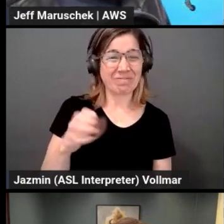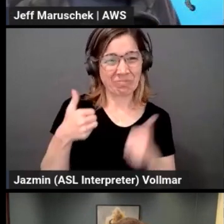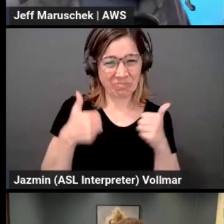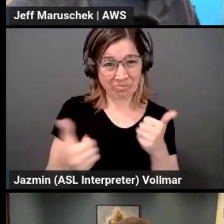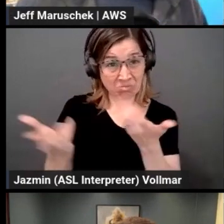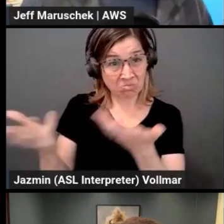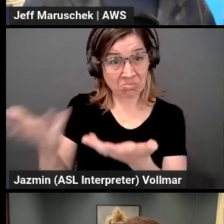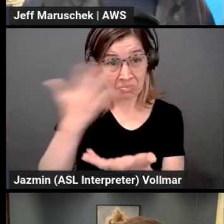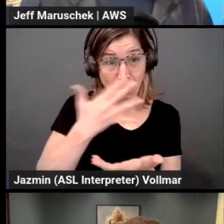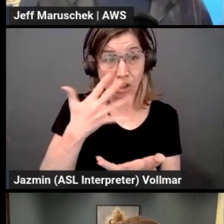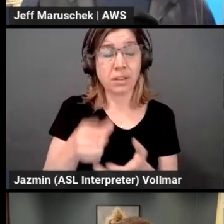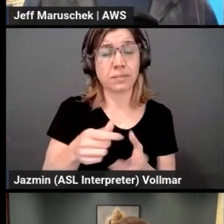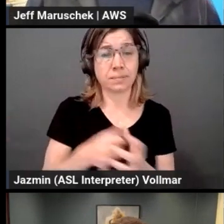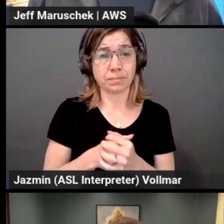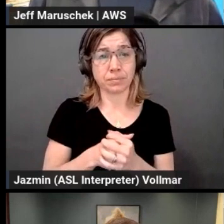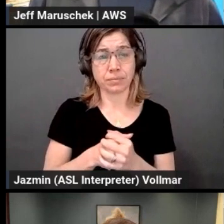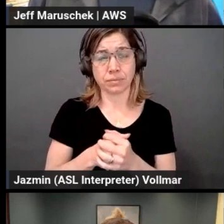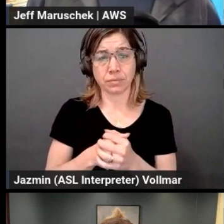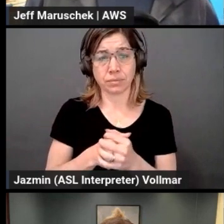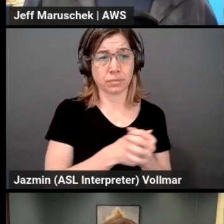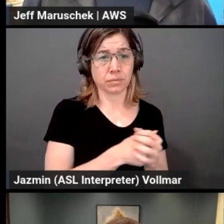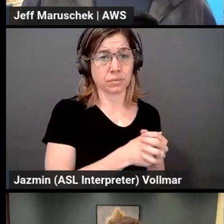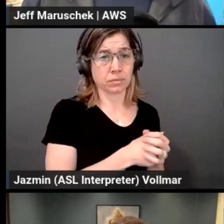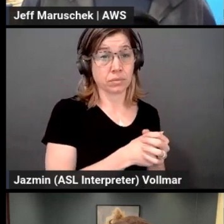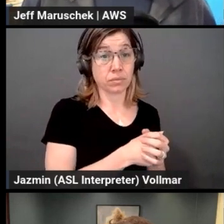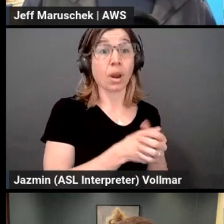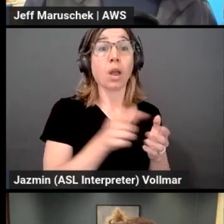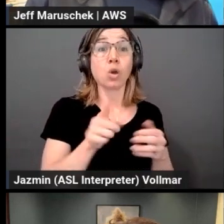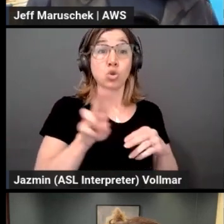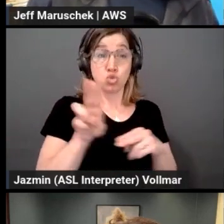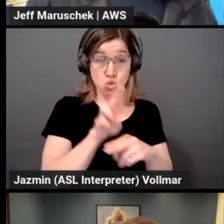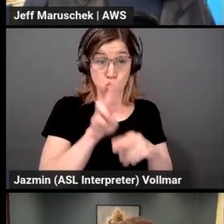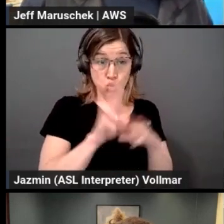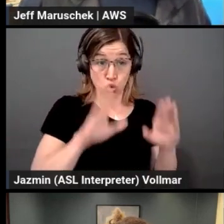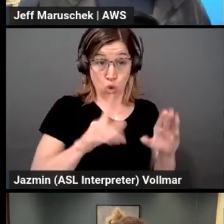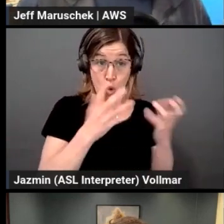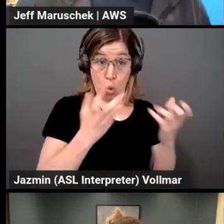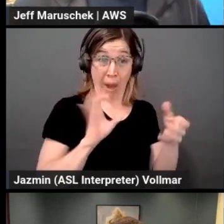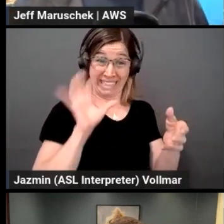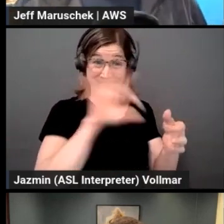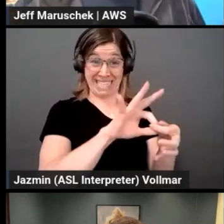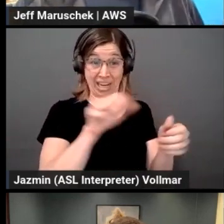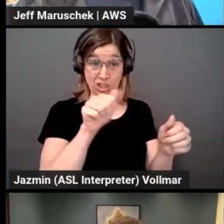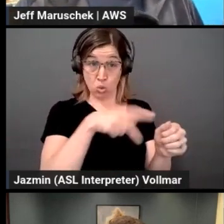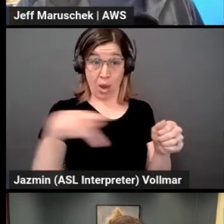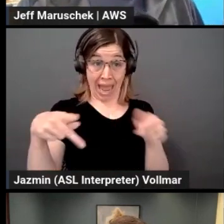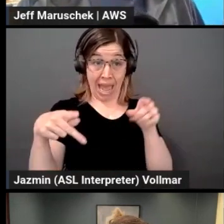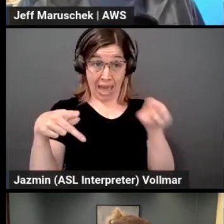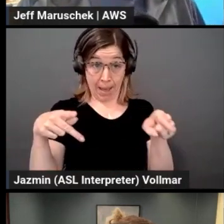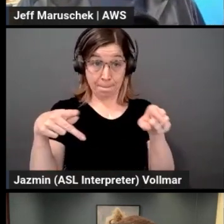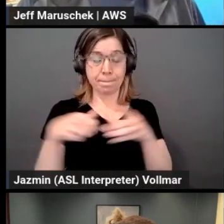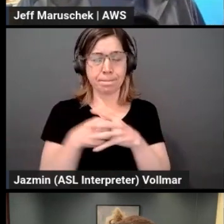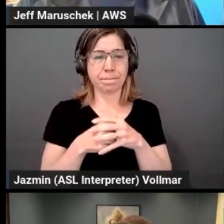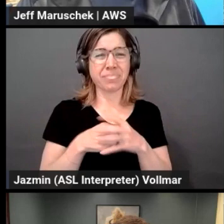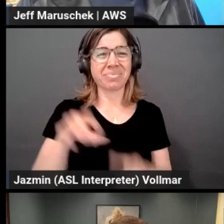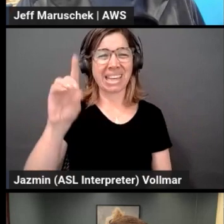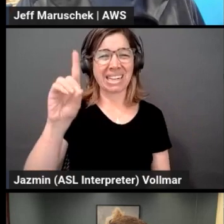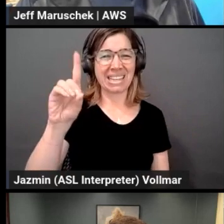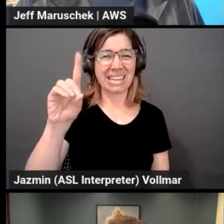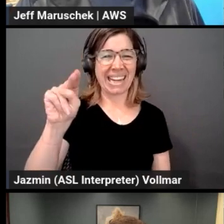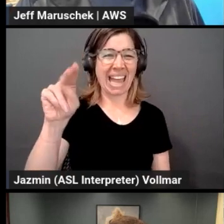when you have a user who is looking to connect to an application, it's going to go to some DNS request, so